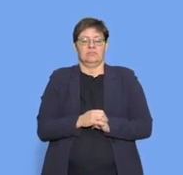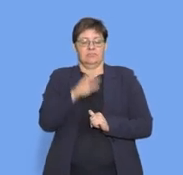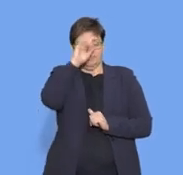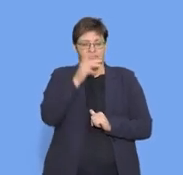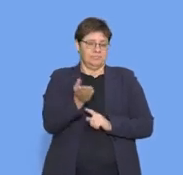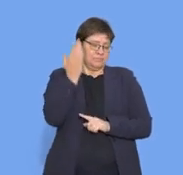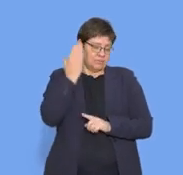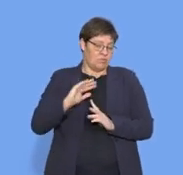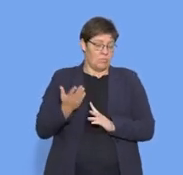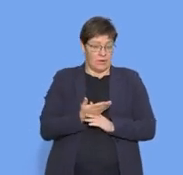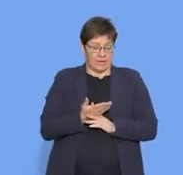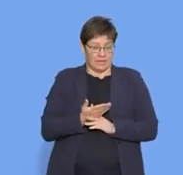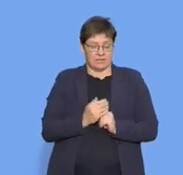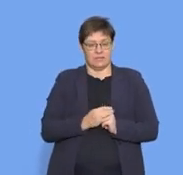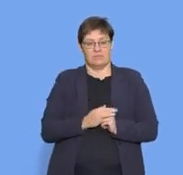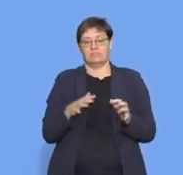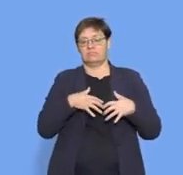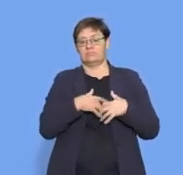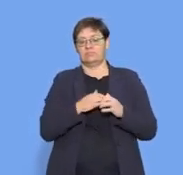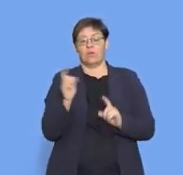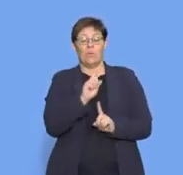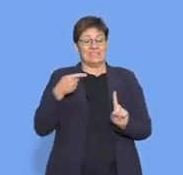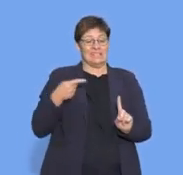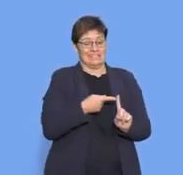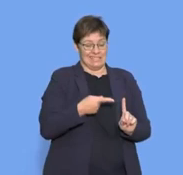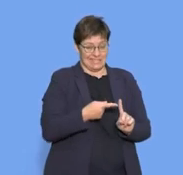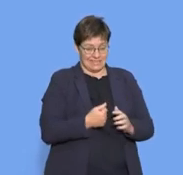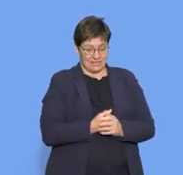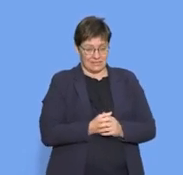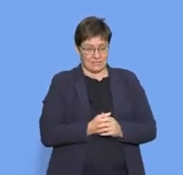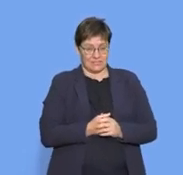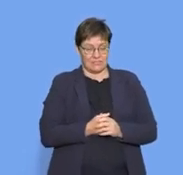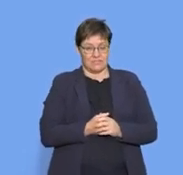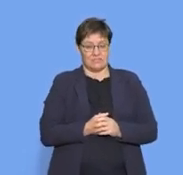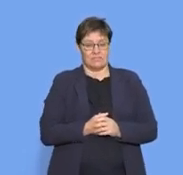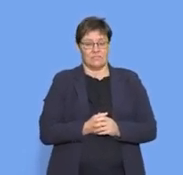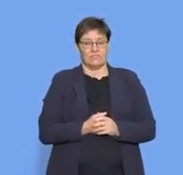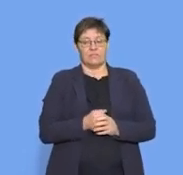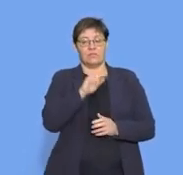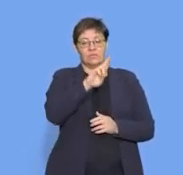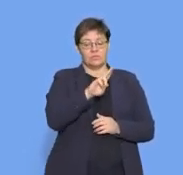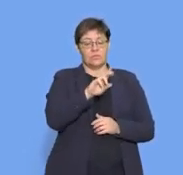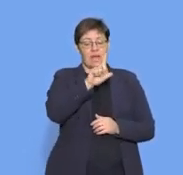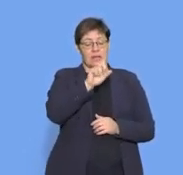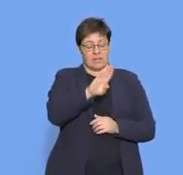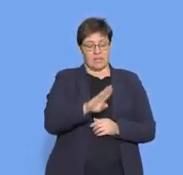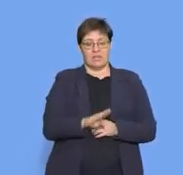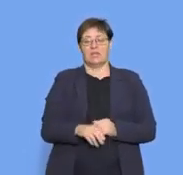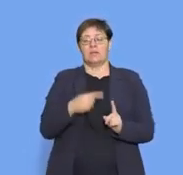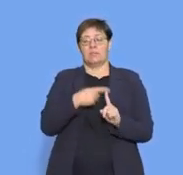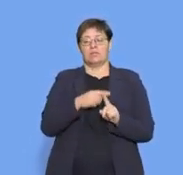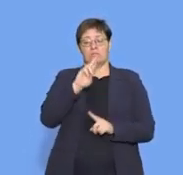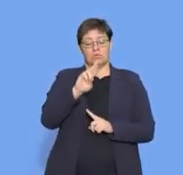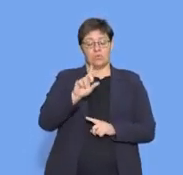So just a reminder from before the break, I defined what the surface area of the shape is. And it's 2 times